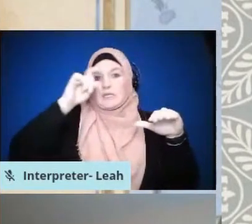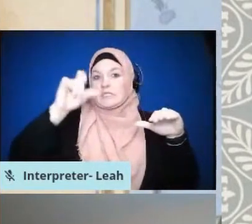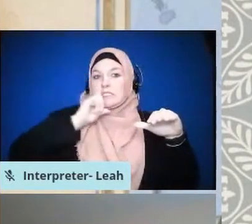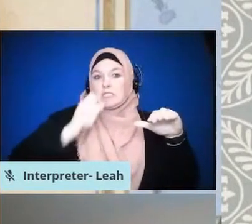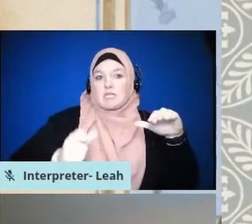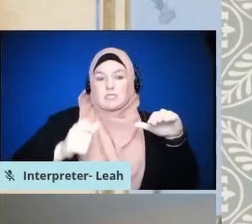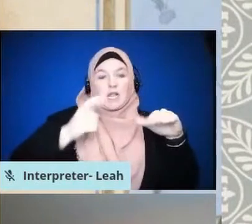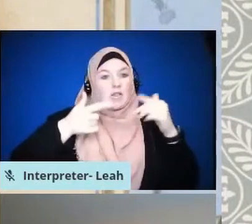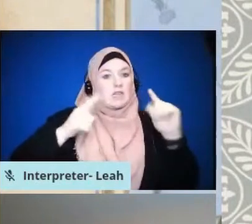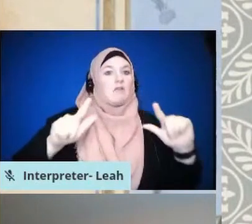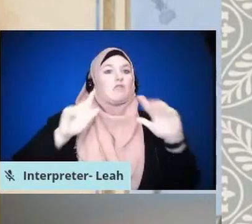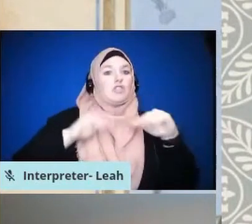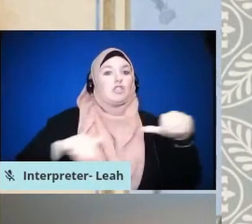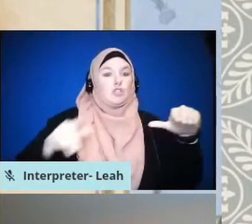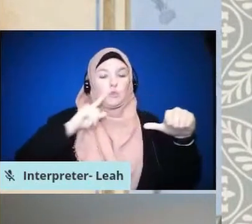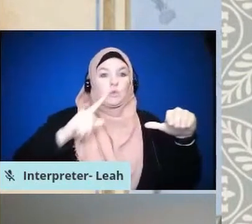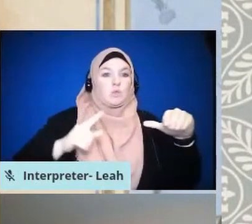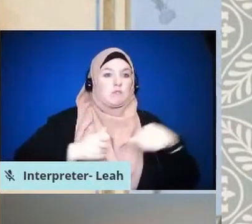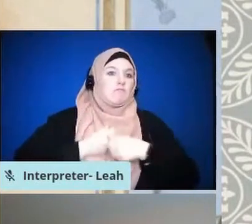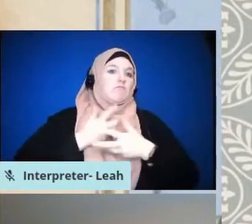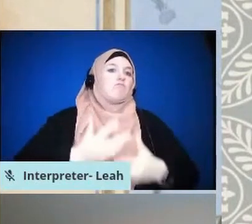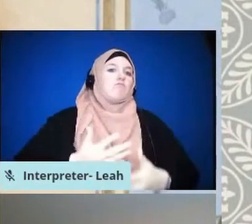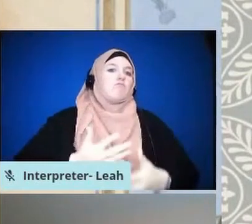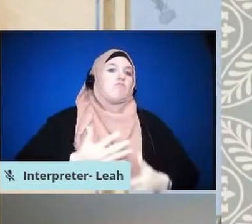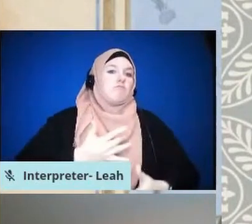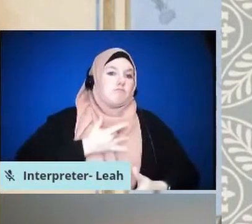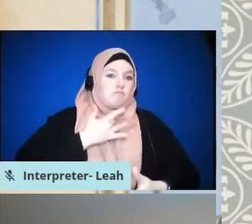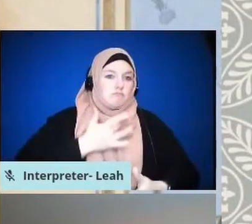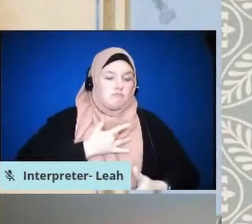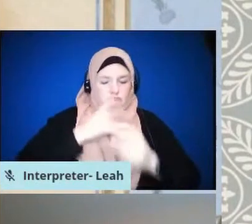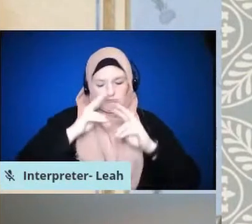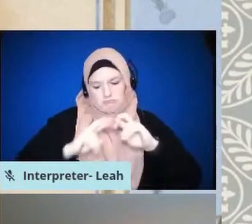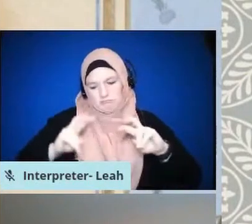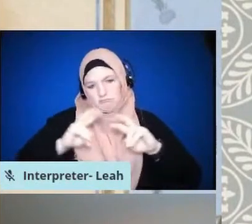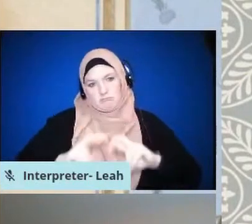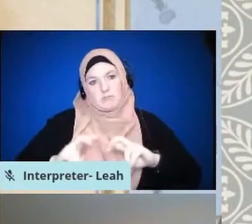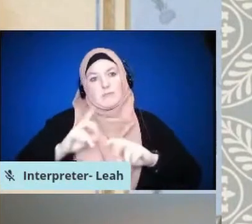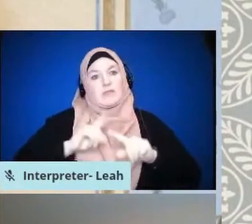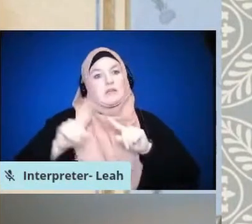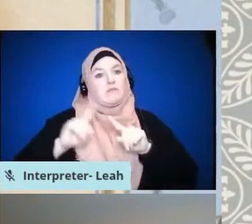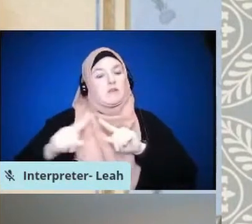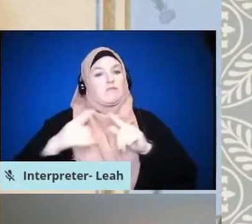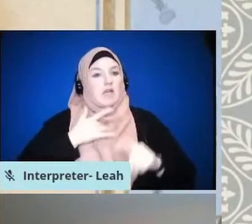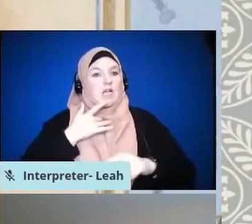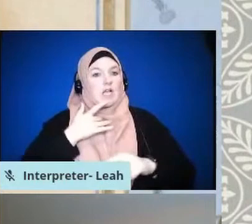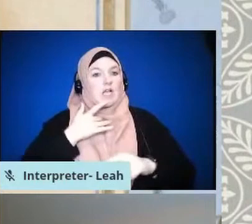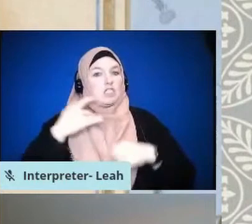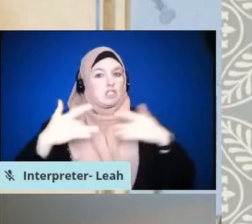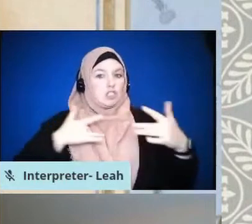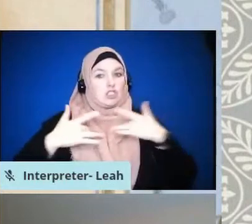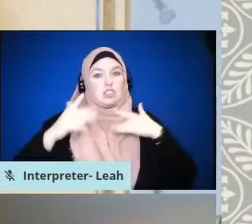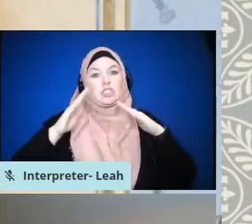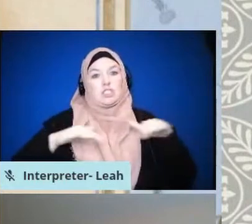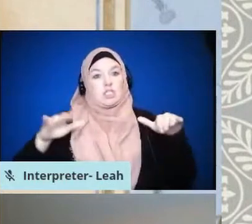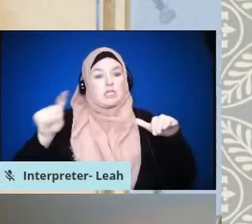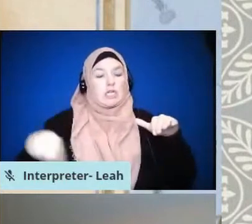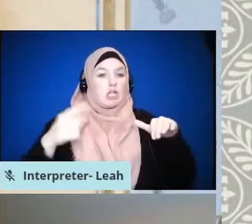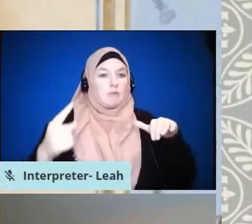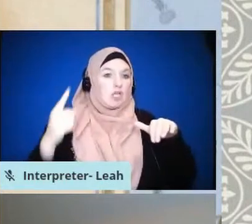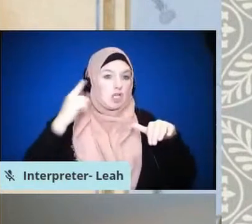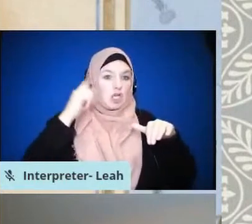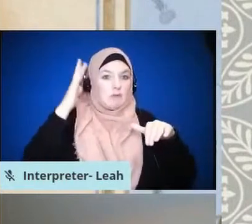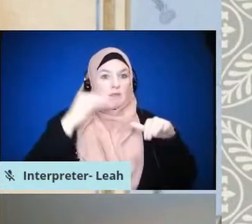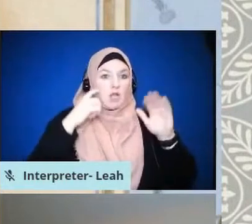not allow the child to express feeling, questions, and concerns. Children can only be heard